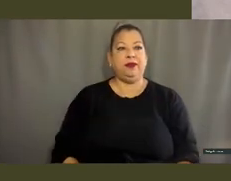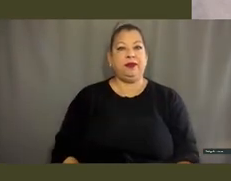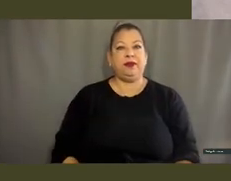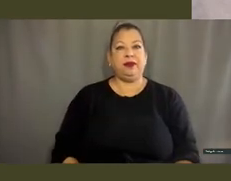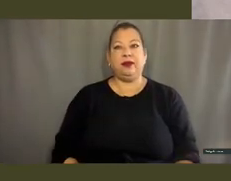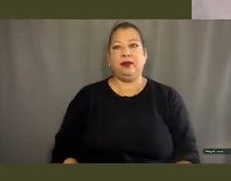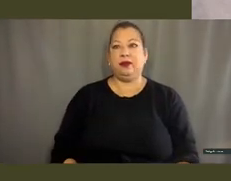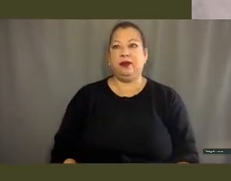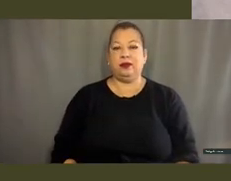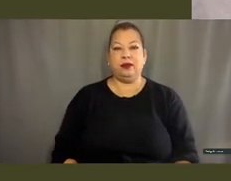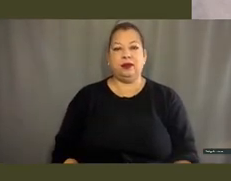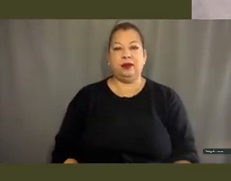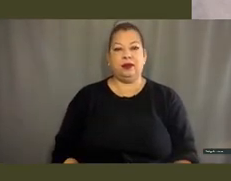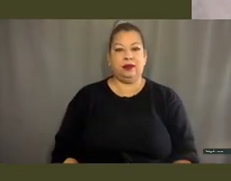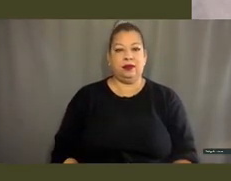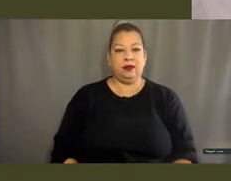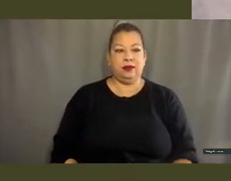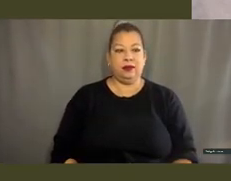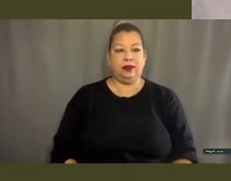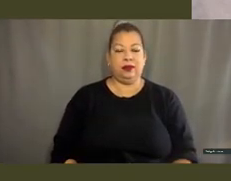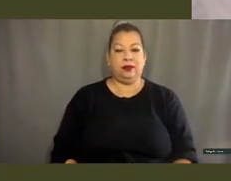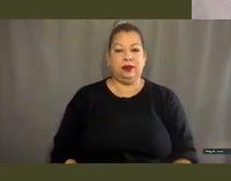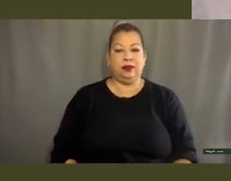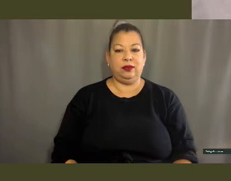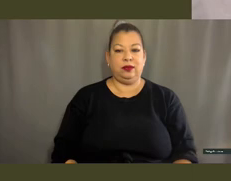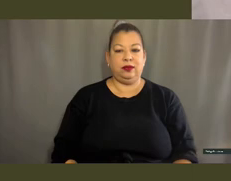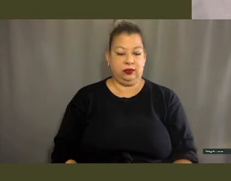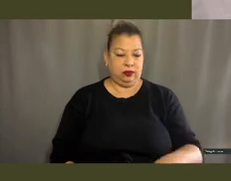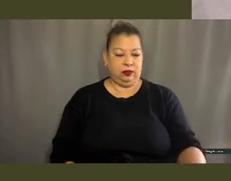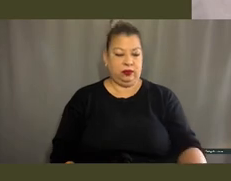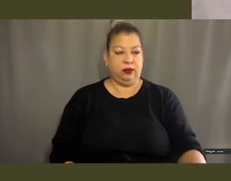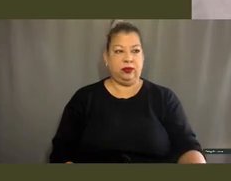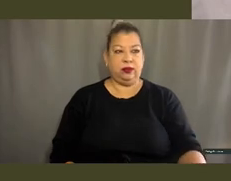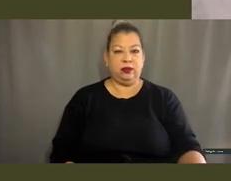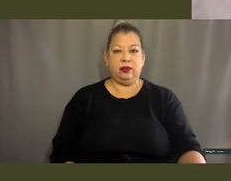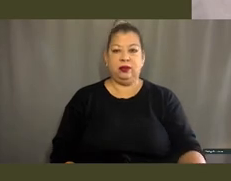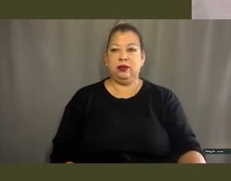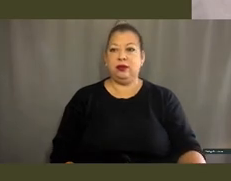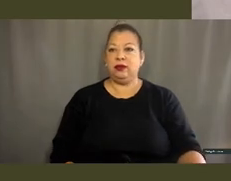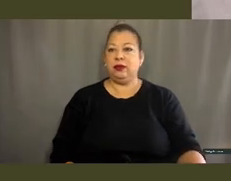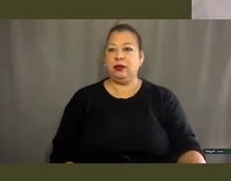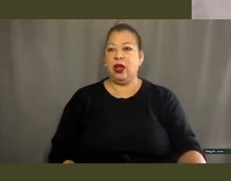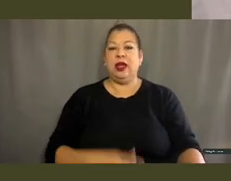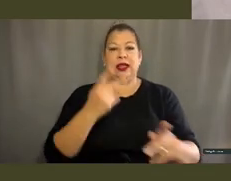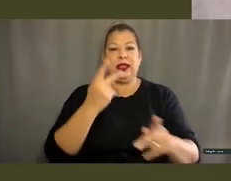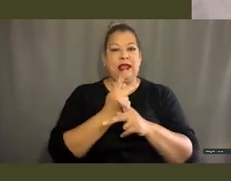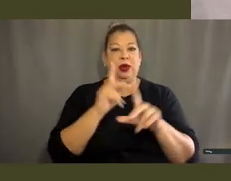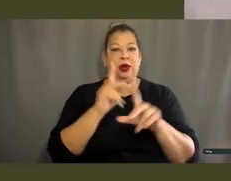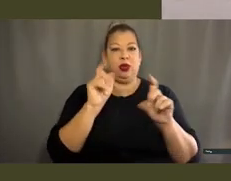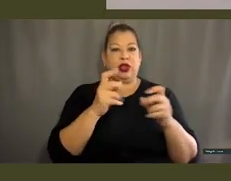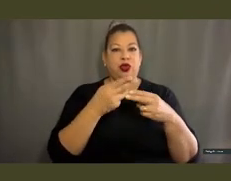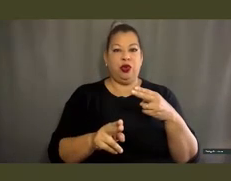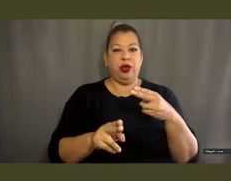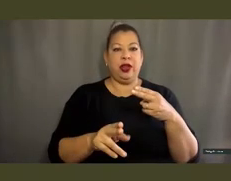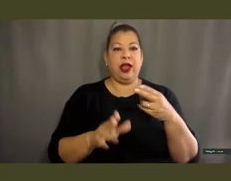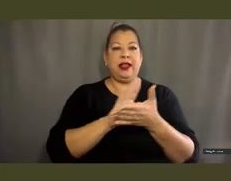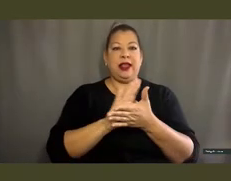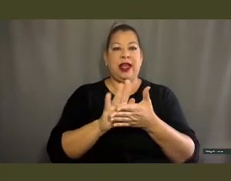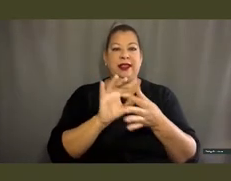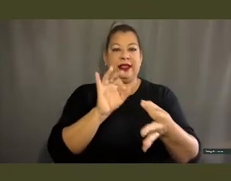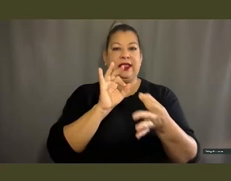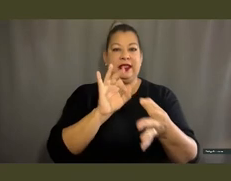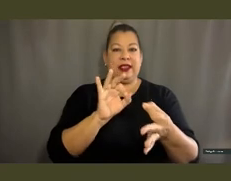as possible. So we'll keep the questions short and hopefully keep your answers nice and succinct as well. So our